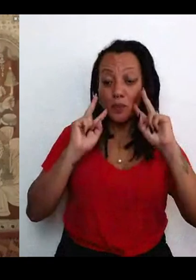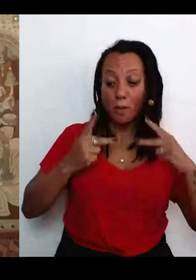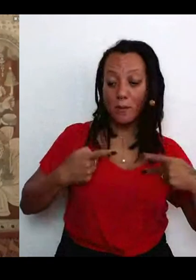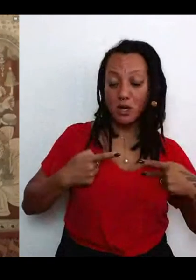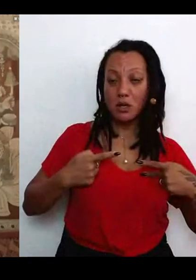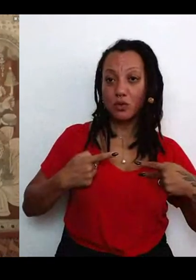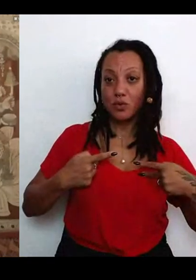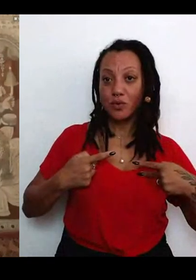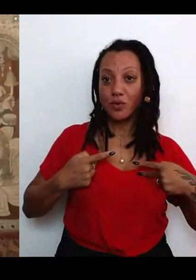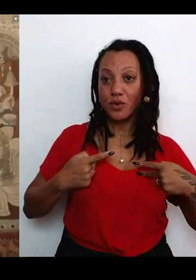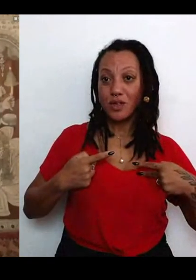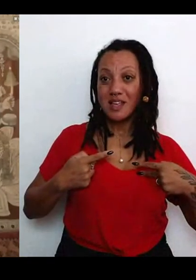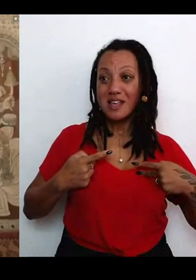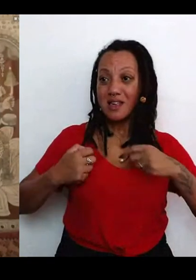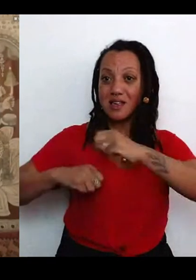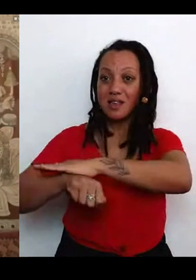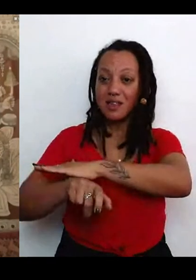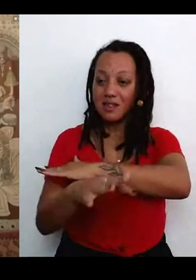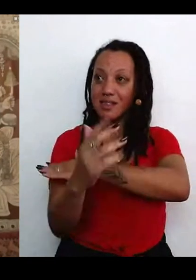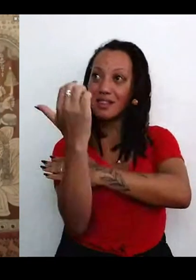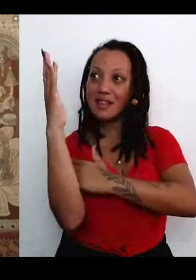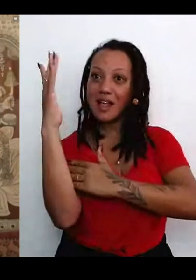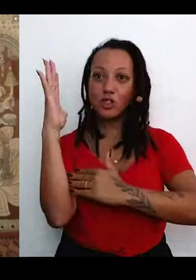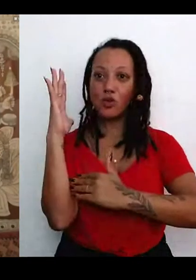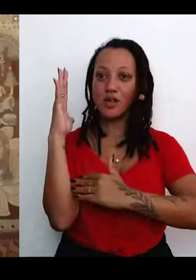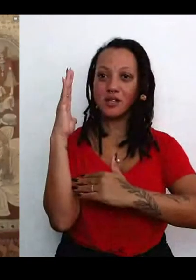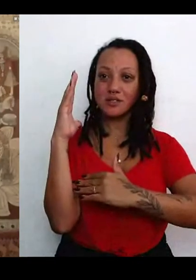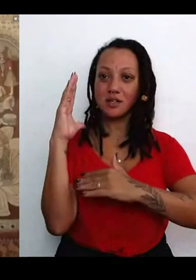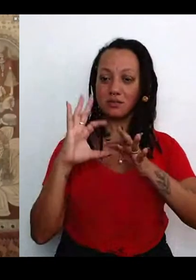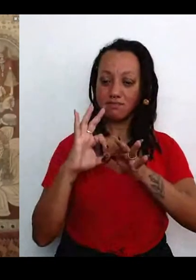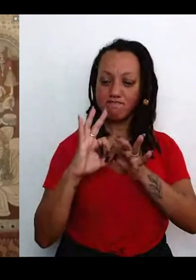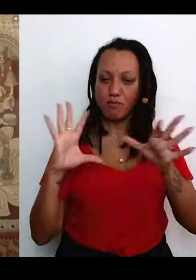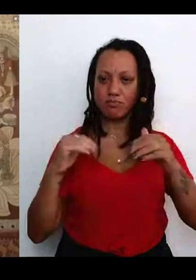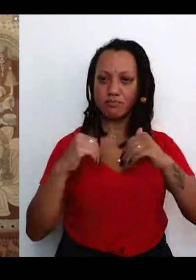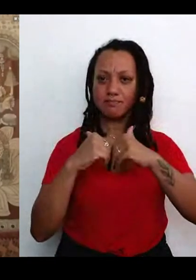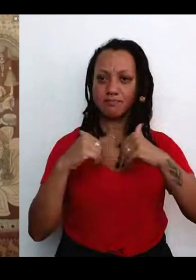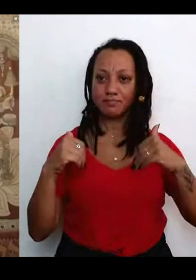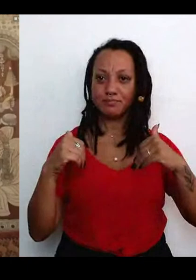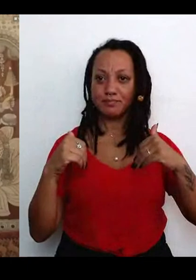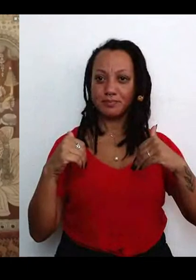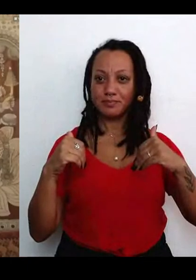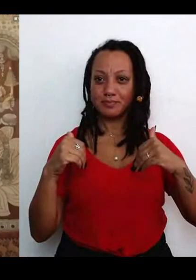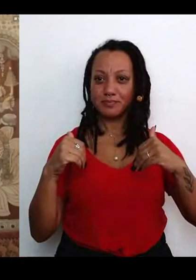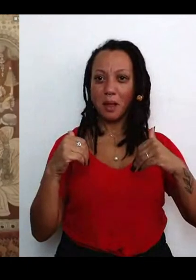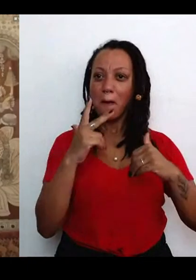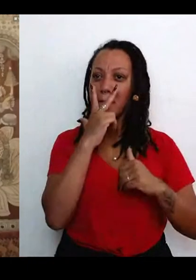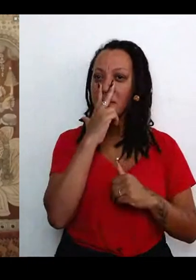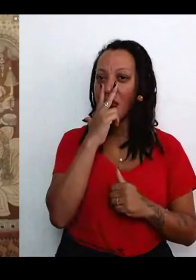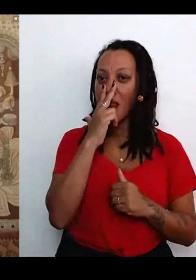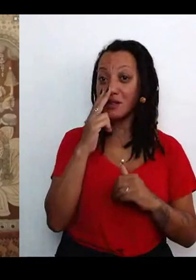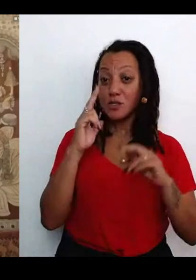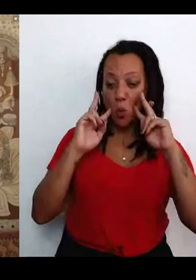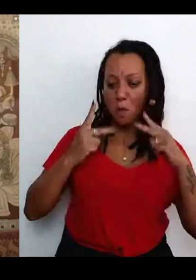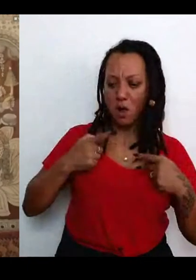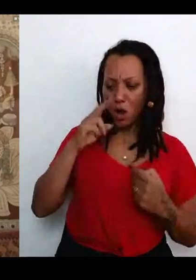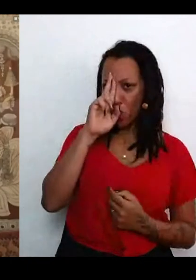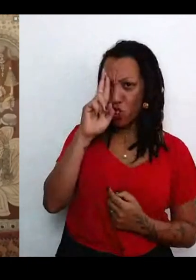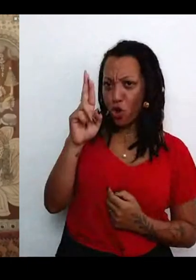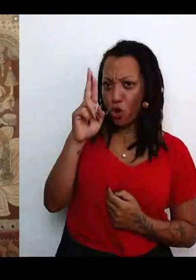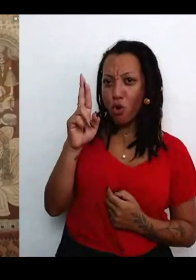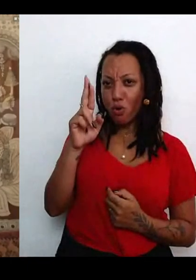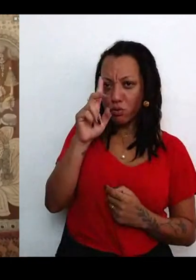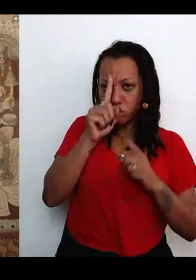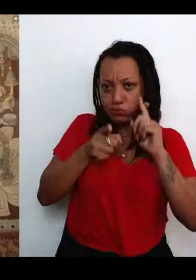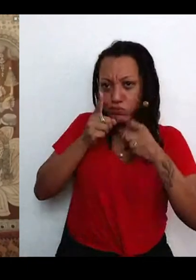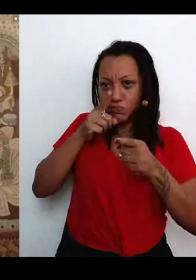as conquerors masterers owners of the land this is ecological appetite a